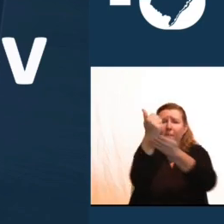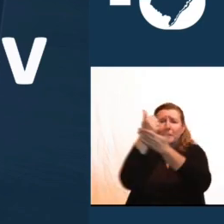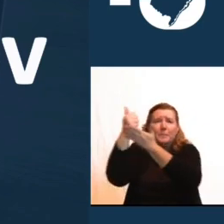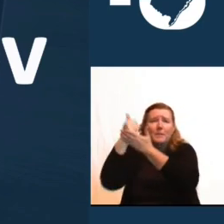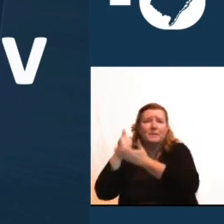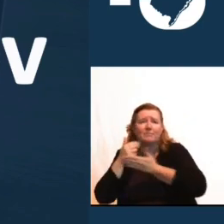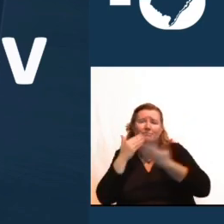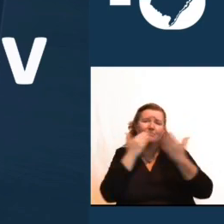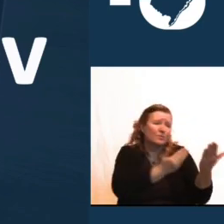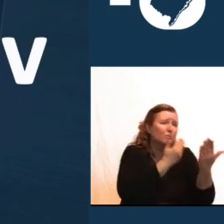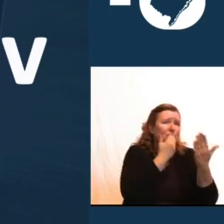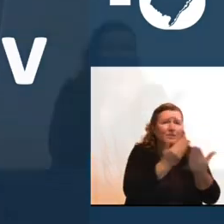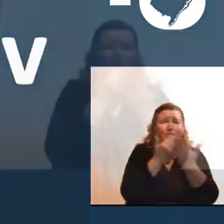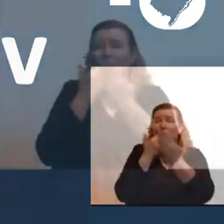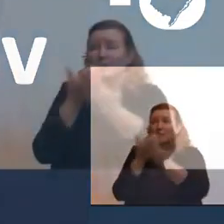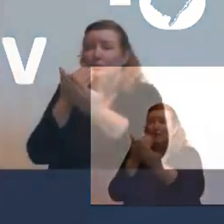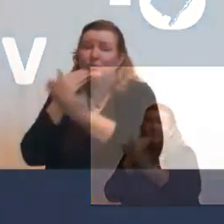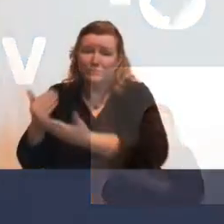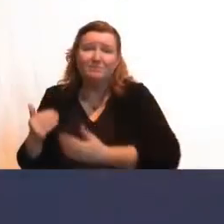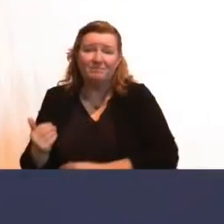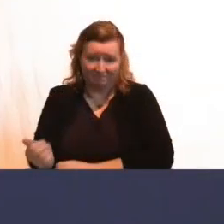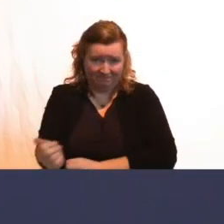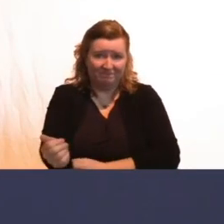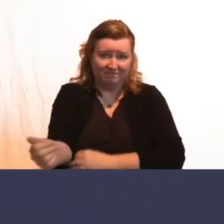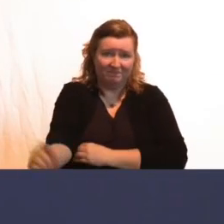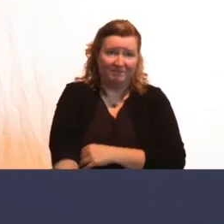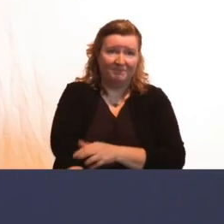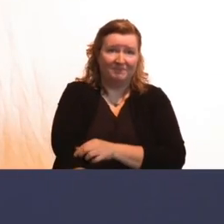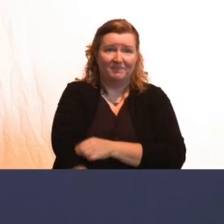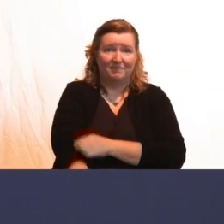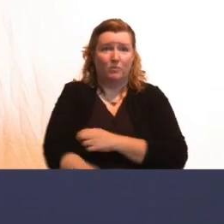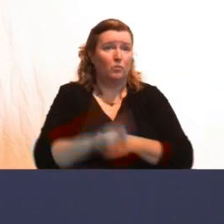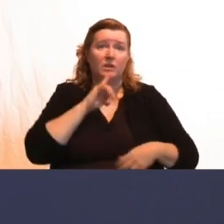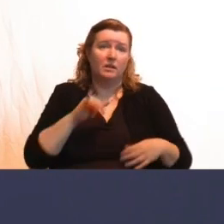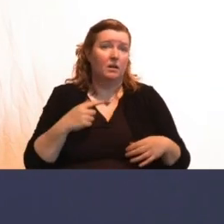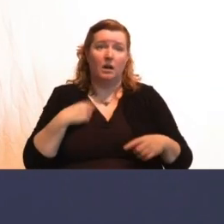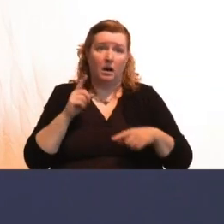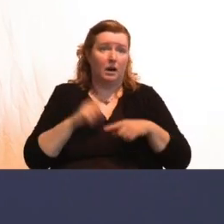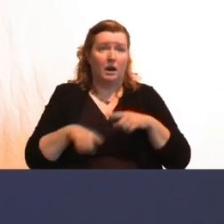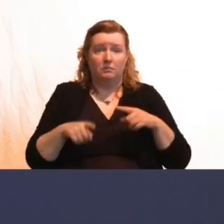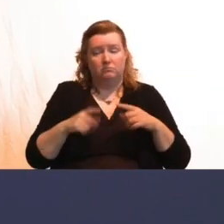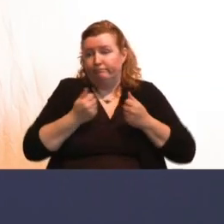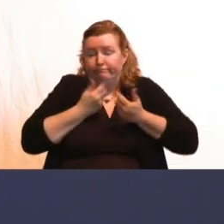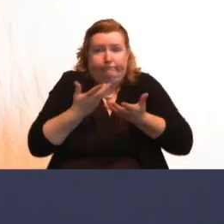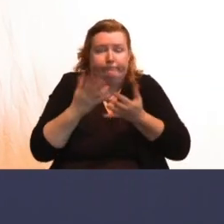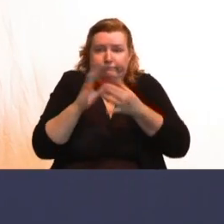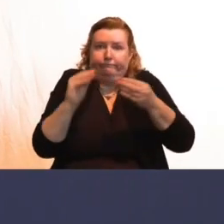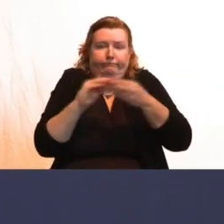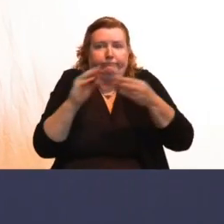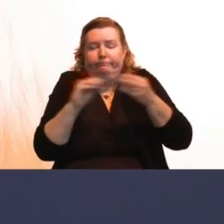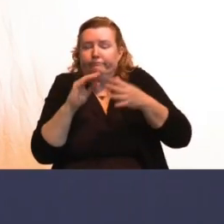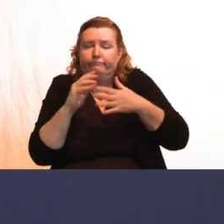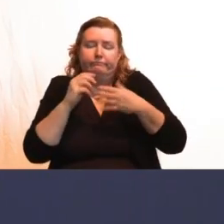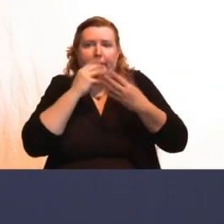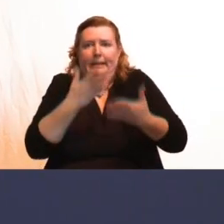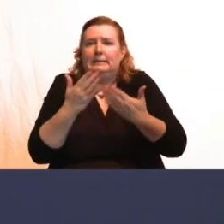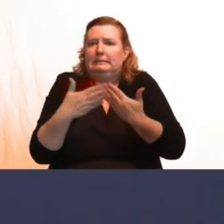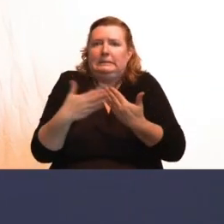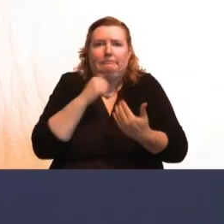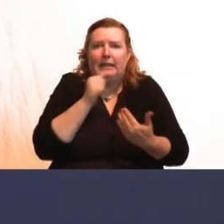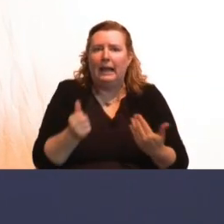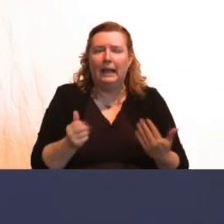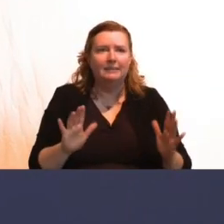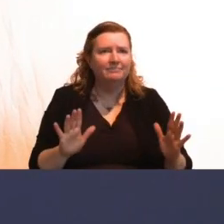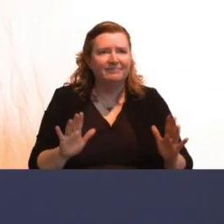words my gratitude to each of you. I also want to thank the tremendous team here at the Trenton War Memorial, who allowed us to set up shop in